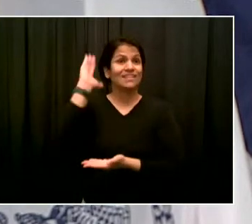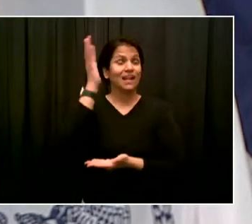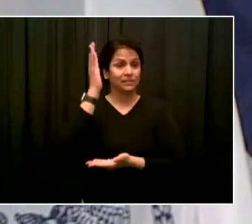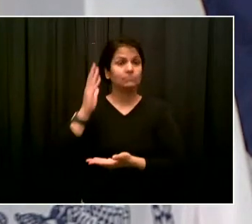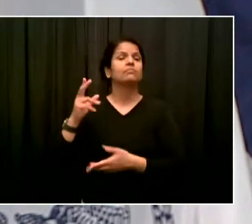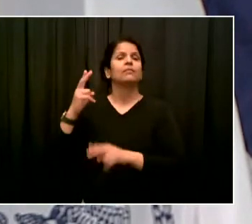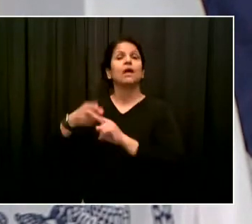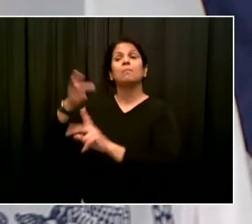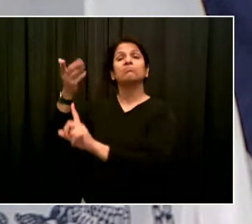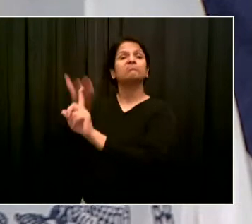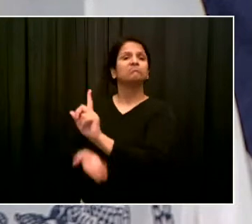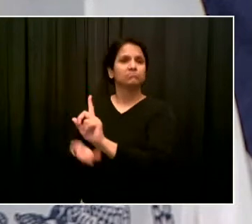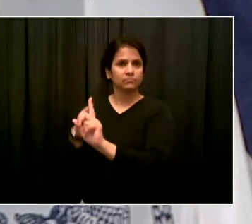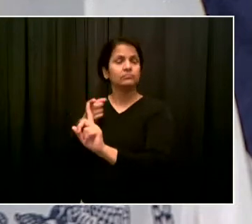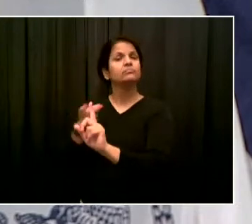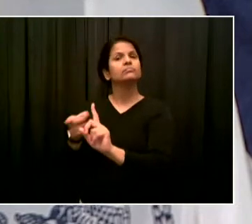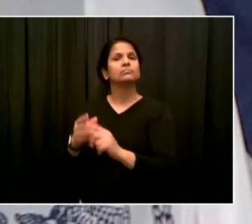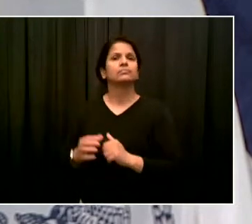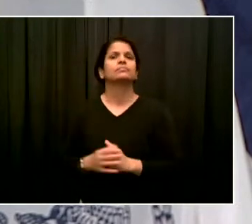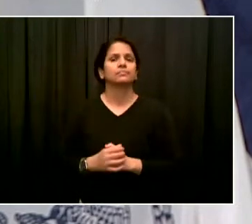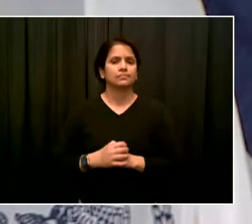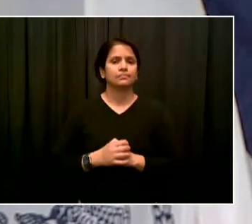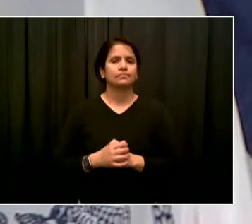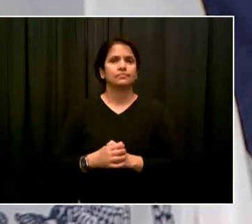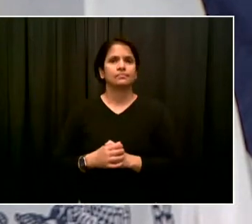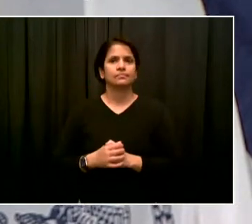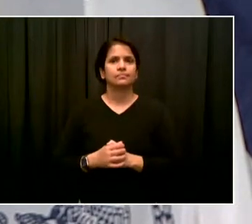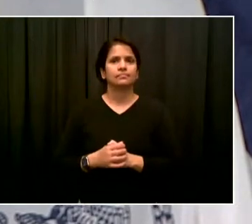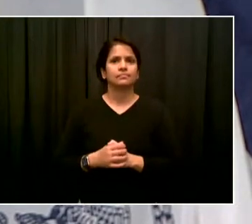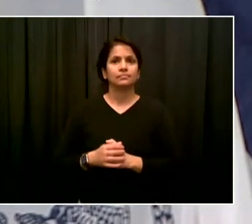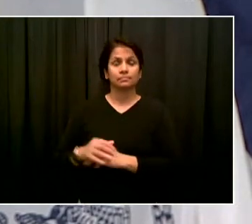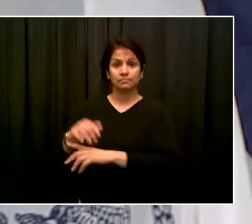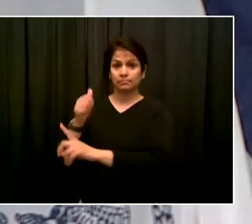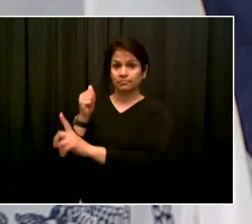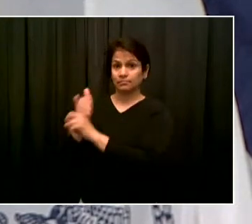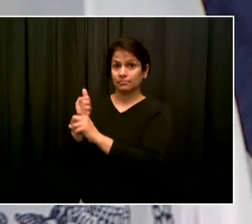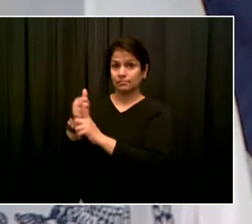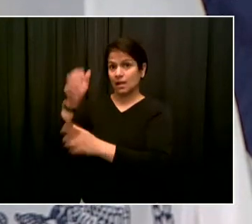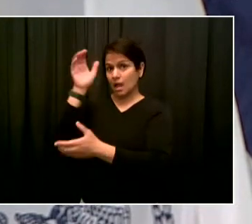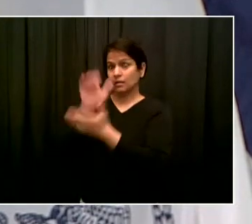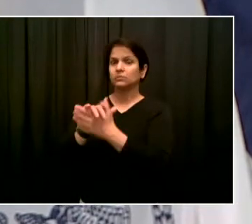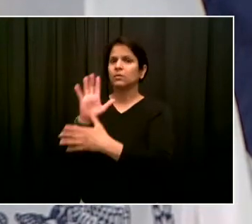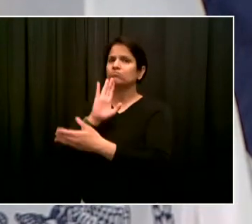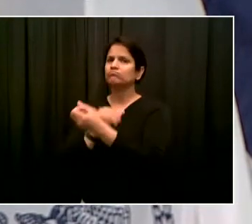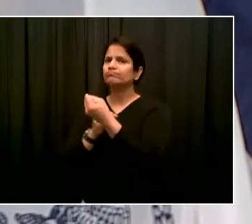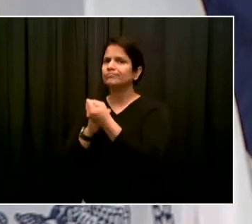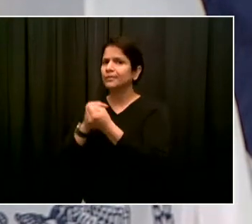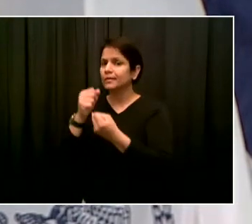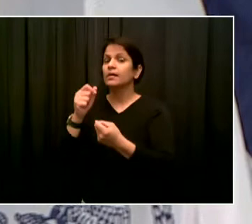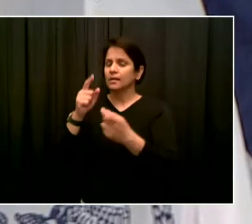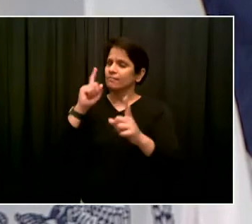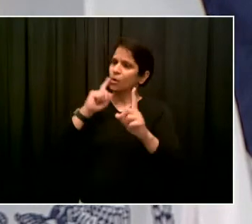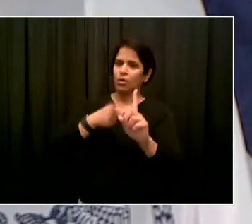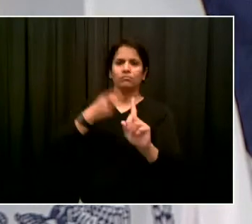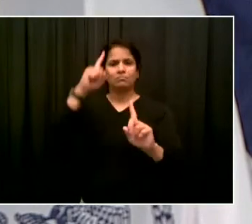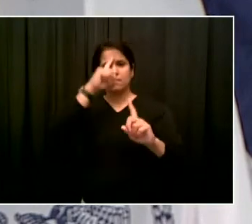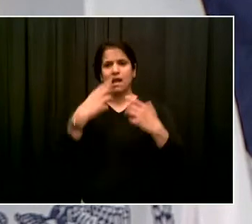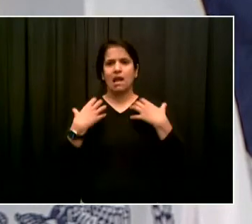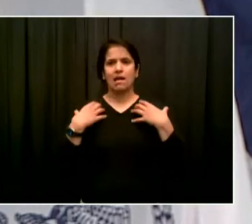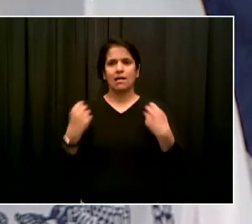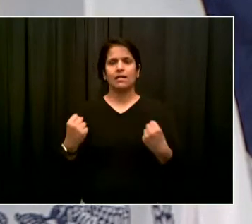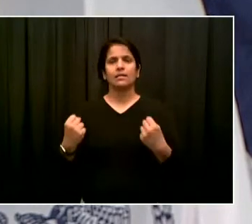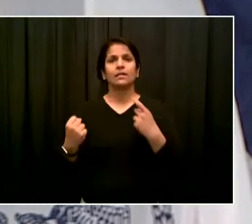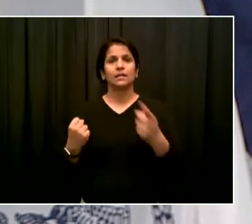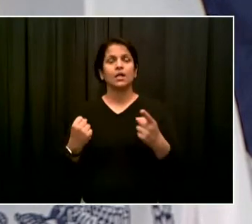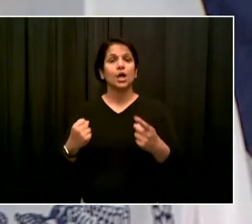health services are provided more and more in communities of color that have historically been deprived of mental health services, and someone who's